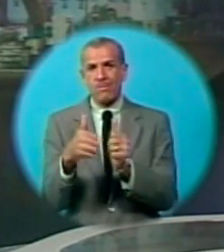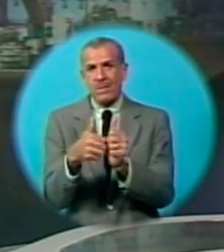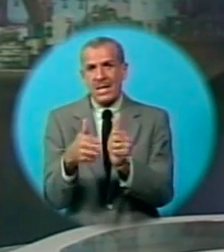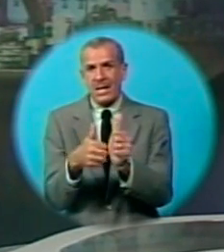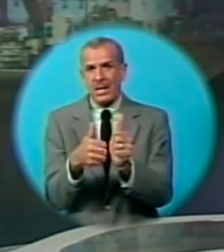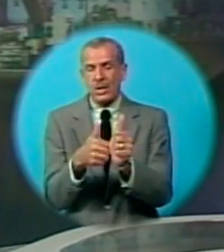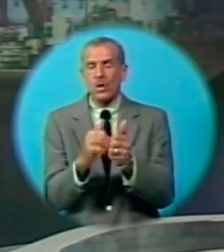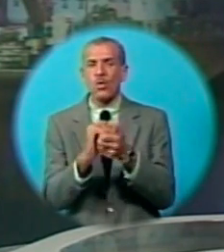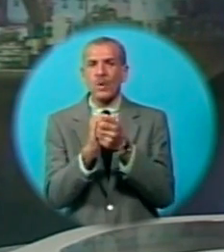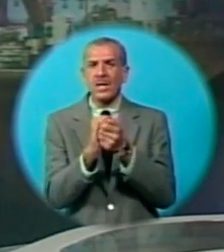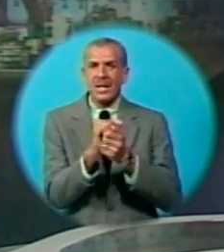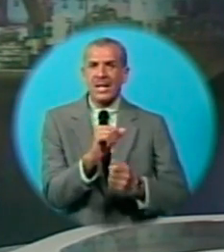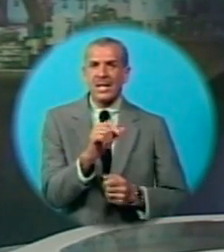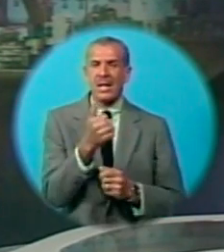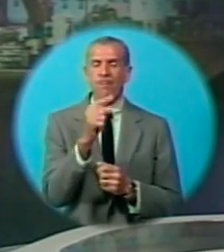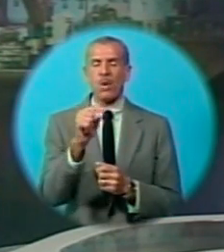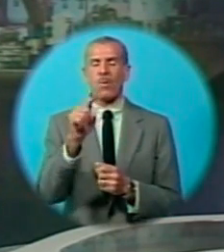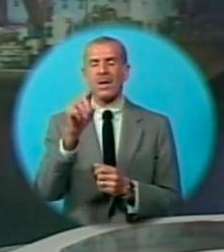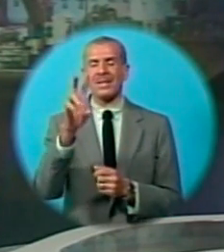States, in 10.17.